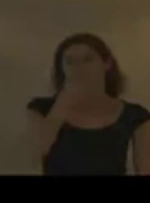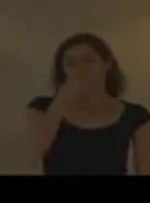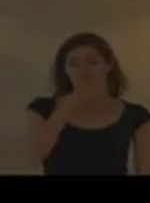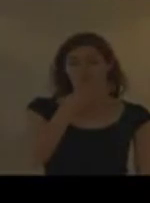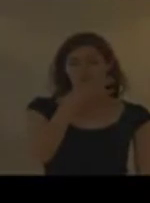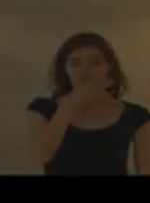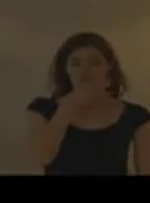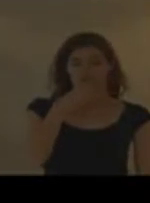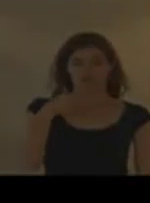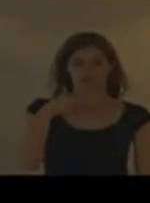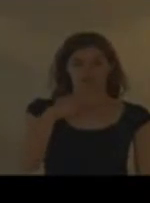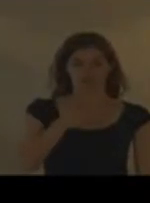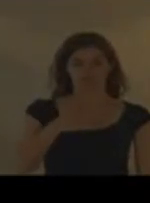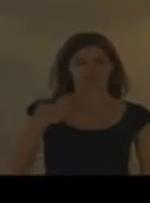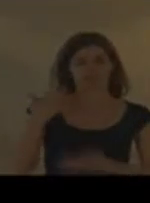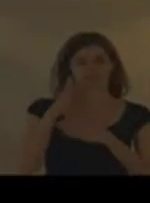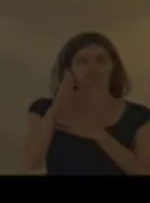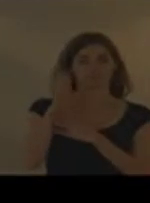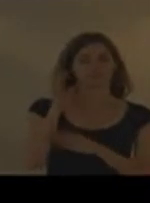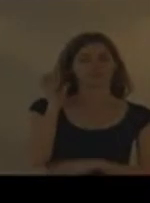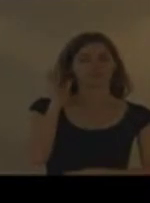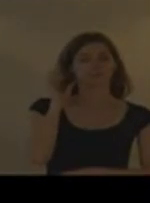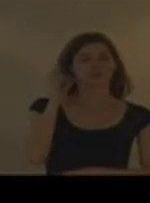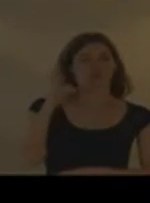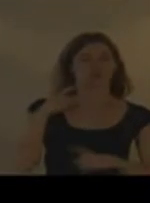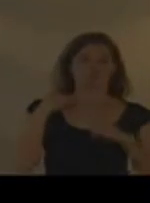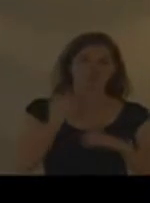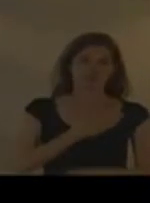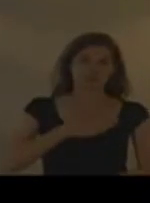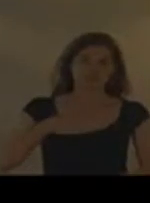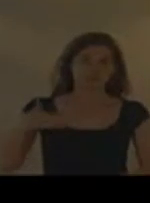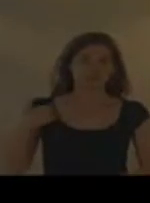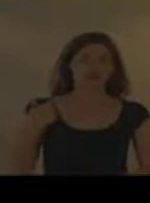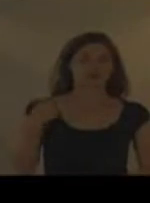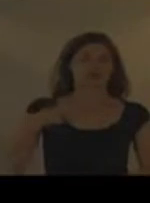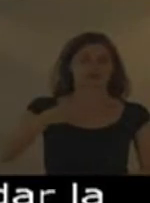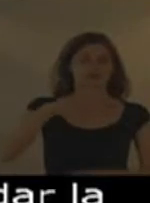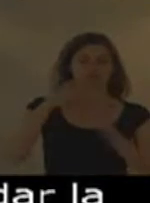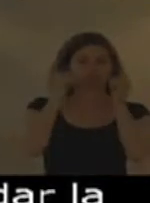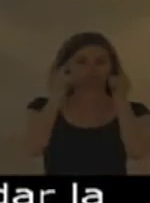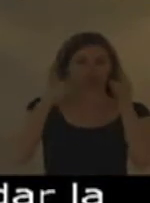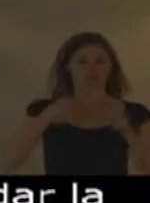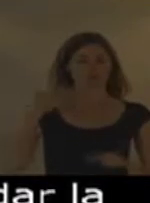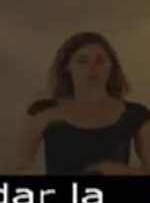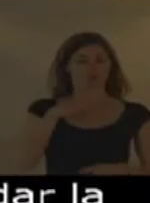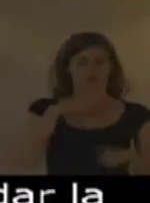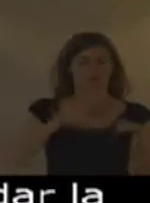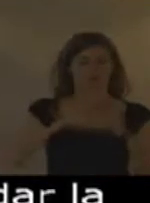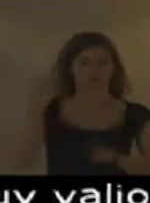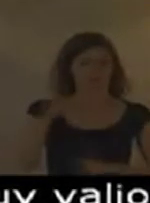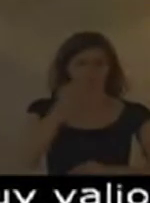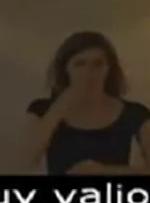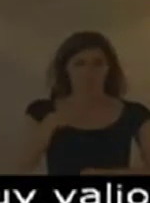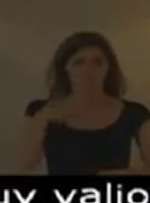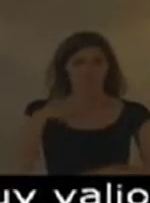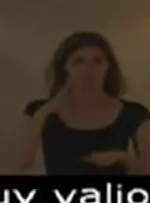Good afternoon. In this presentation, I'm going to talk about the importance of a valuable